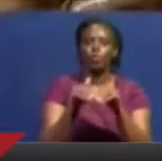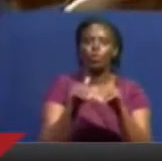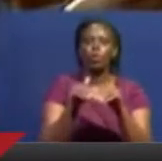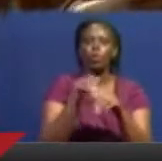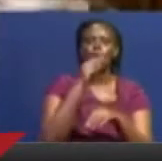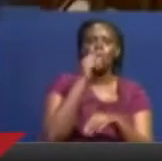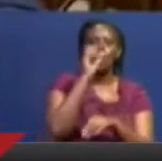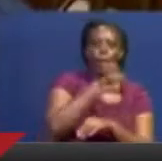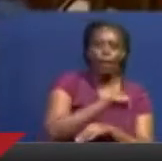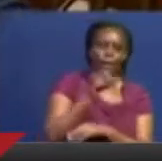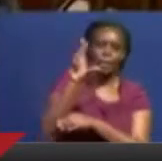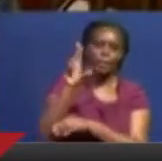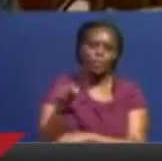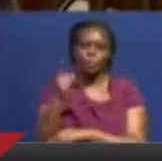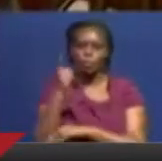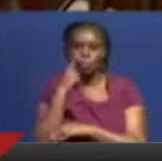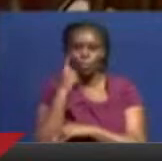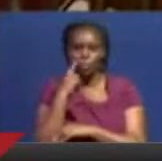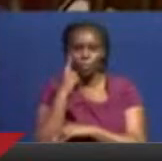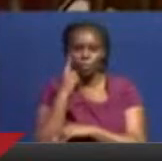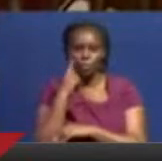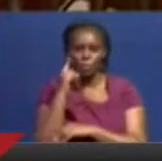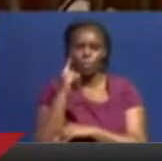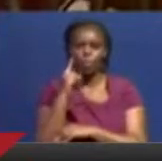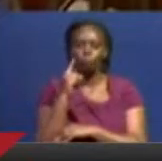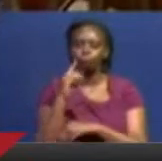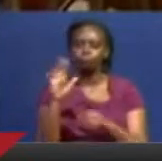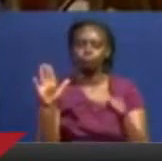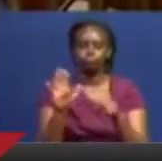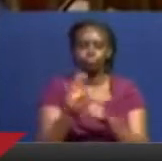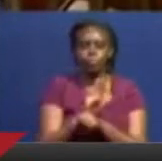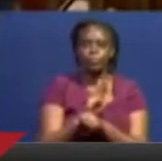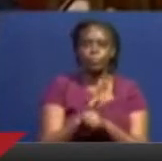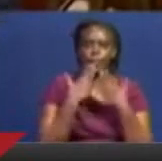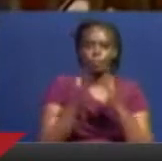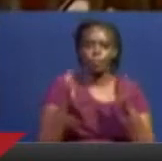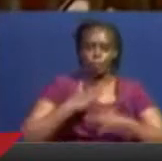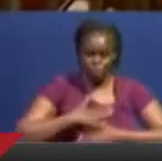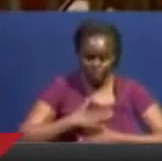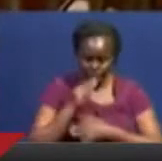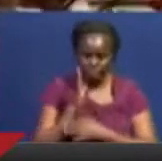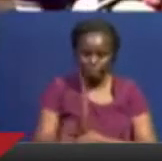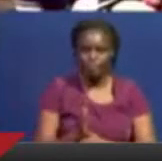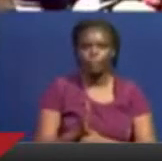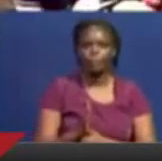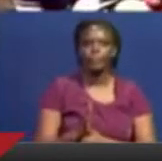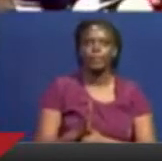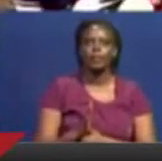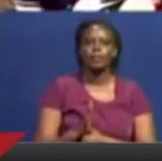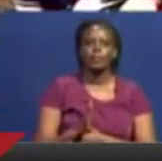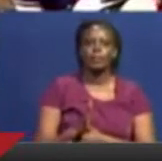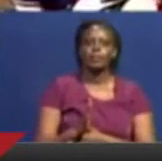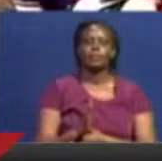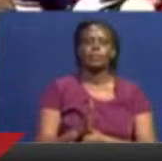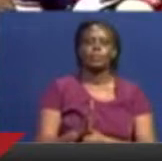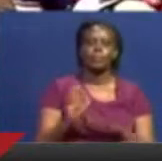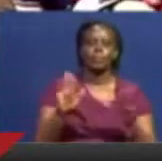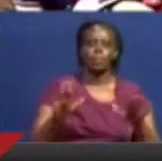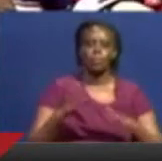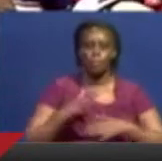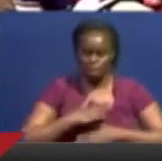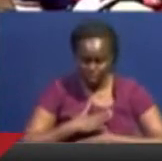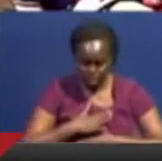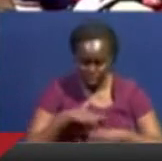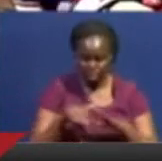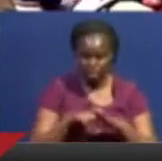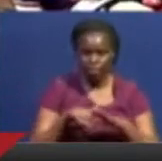acclamation and we solve the matter once and for all. Thank you, Mr. Speaker. Order, honorable members.